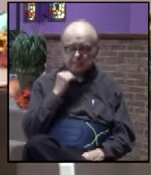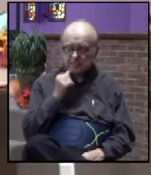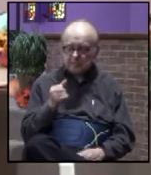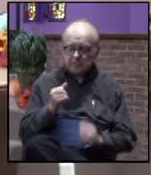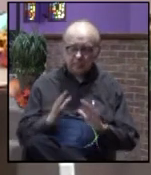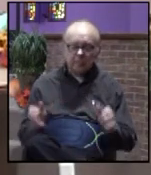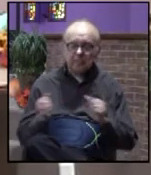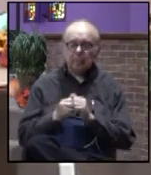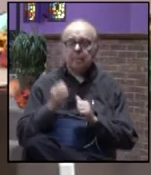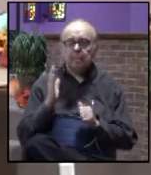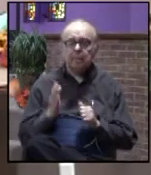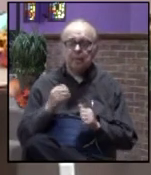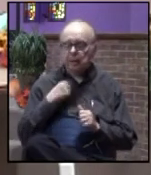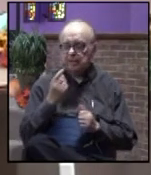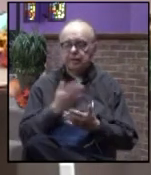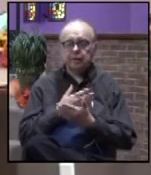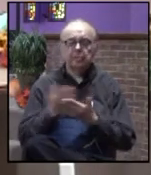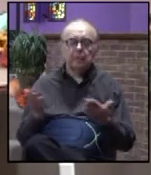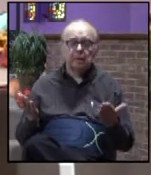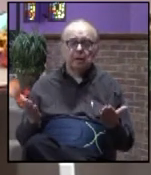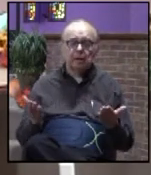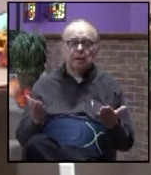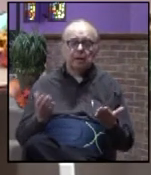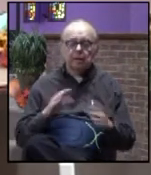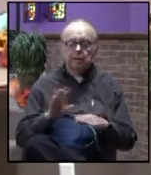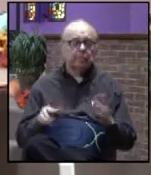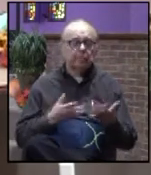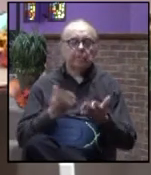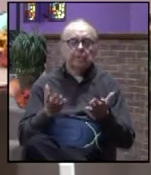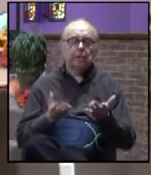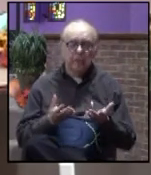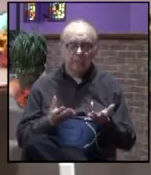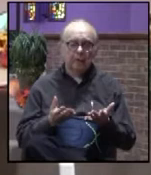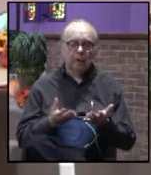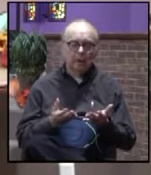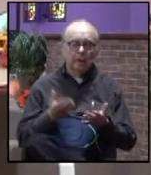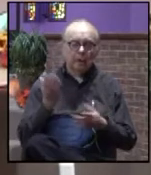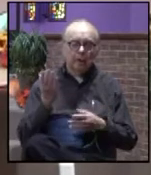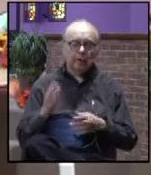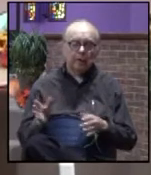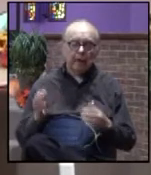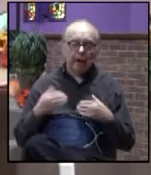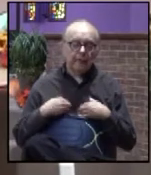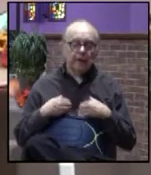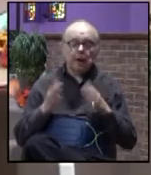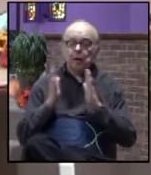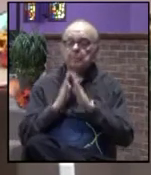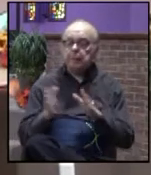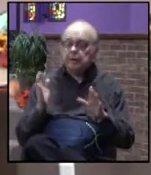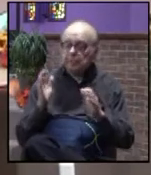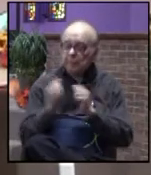at peace with God, let me tell y'all something. You can do whatever you want to do. You will never be at peace with yourself.